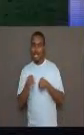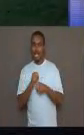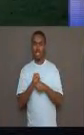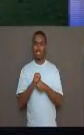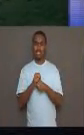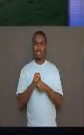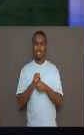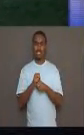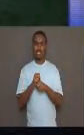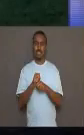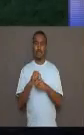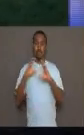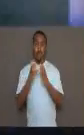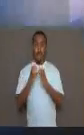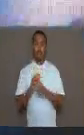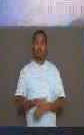action-packed finale...